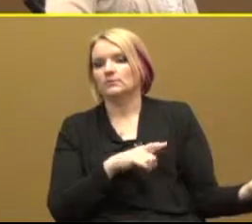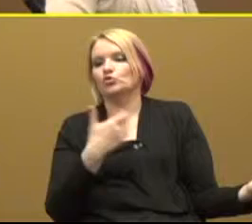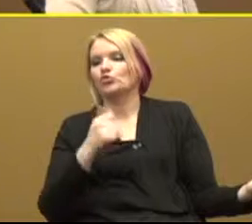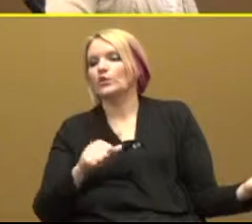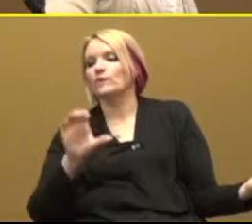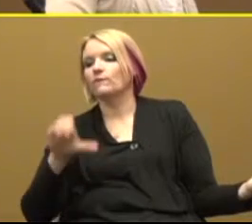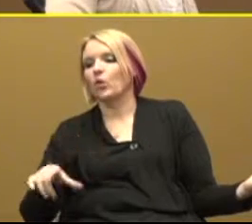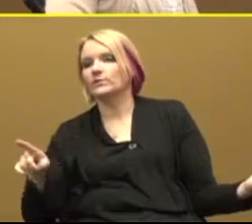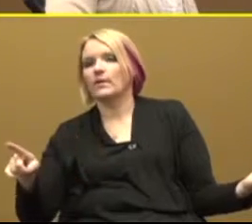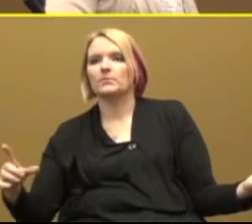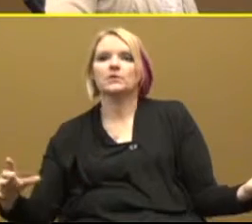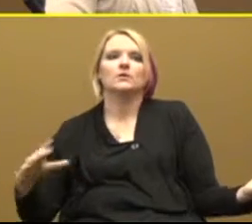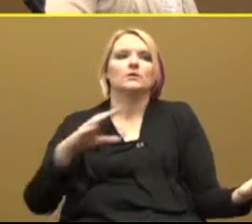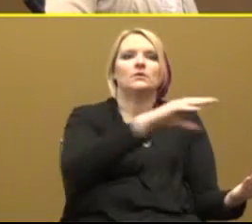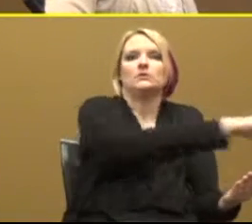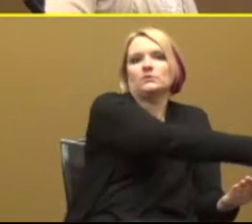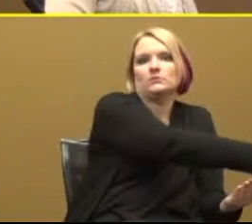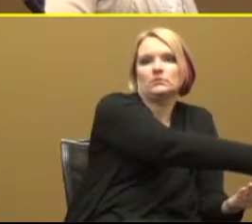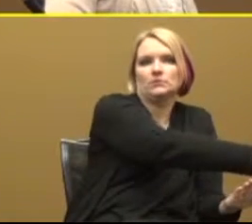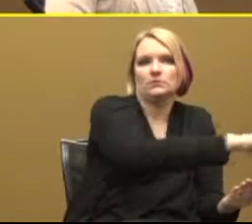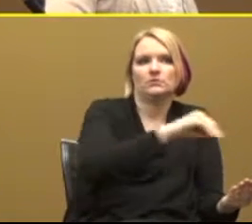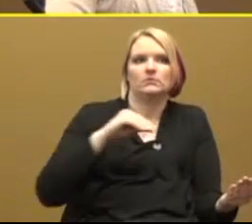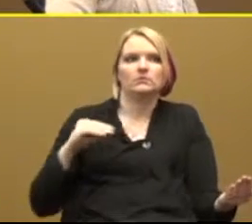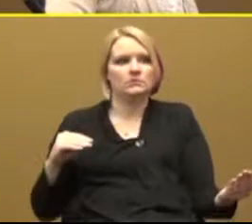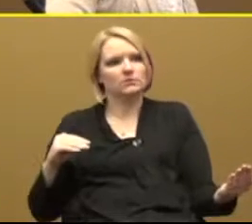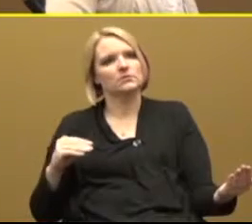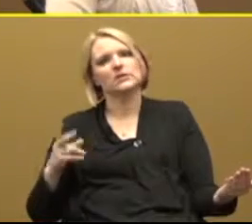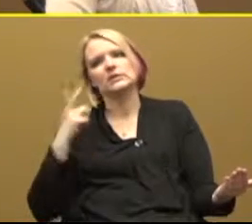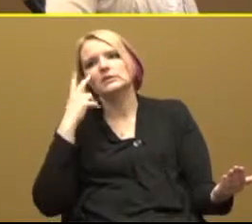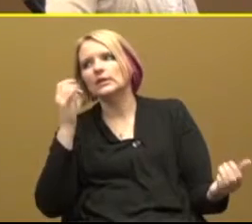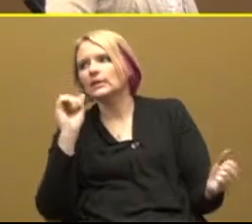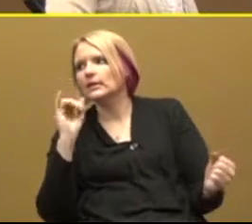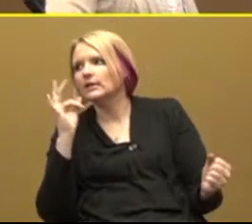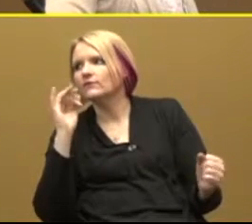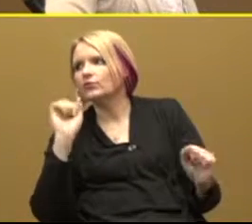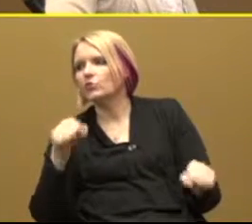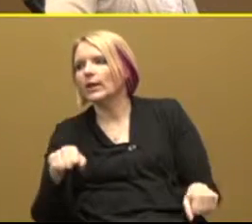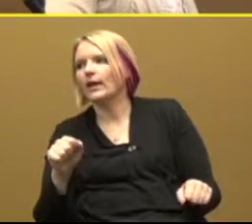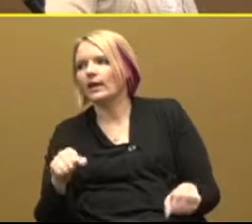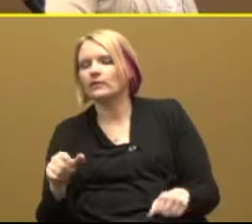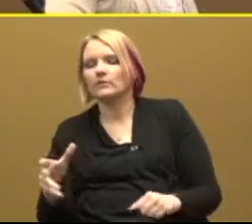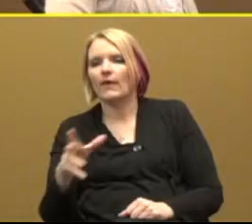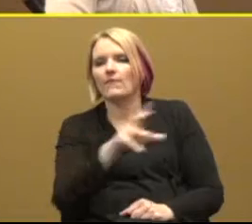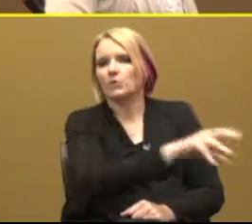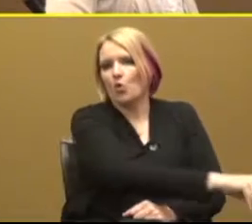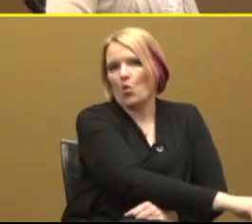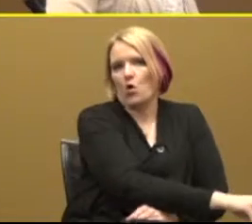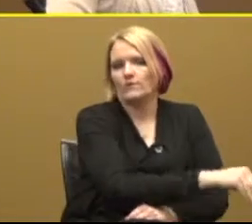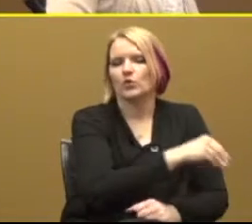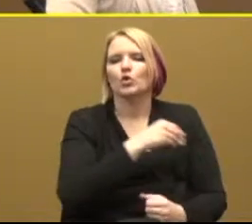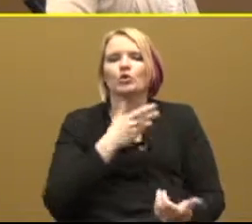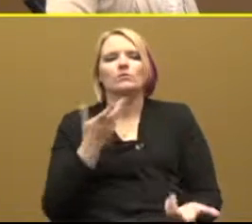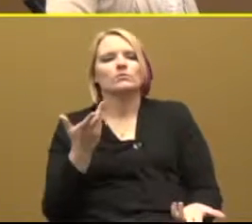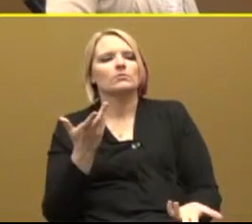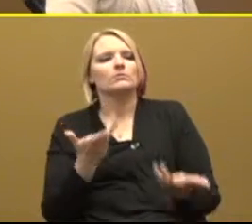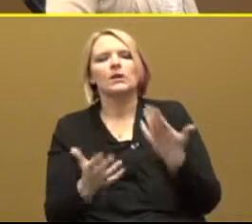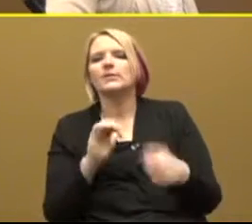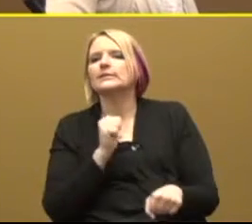get the child to go ahead and move that direction, and see if you can get the child to go that direction. Even place